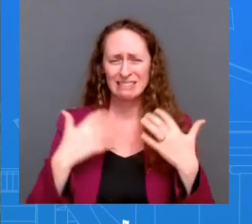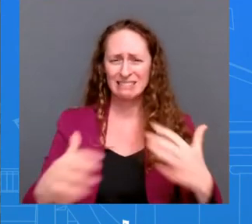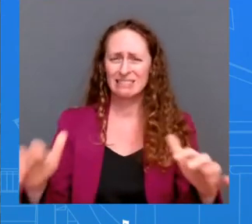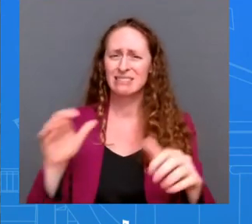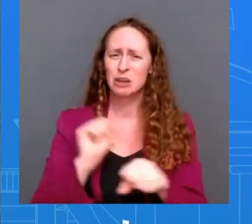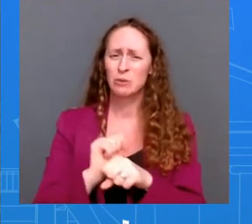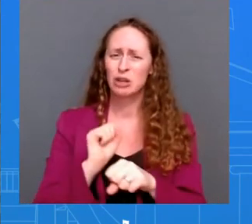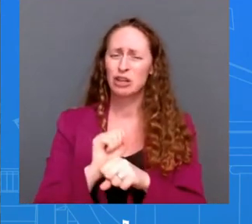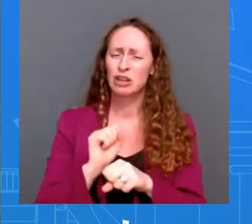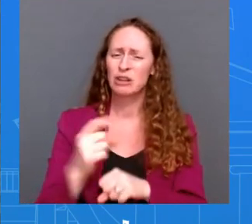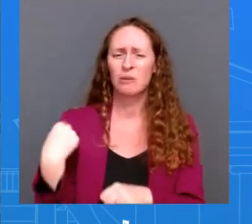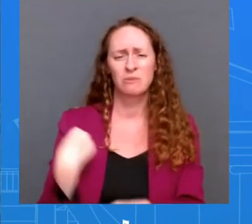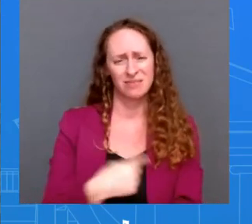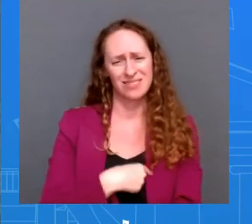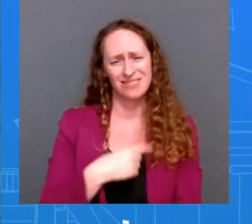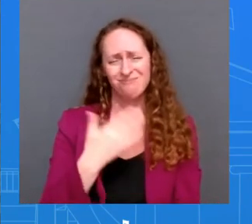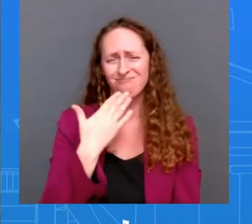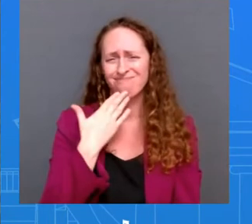We'll jump around.